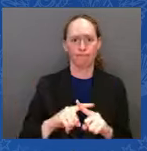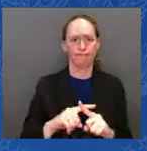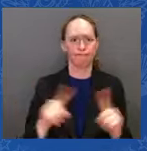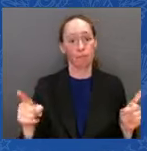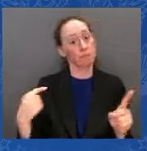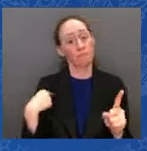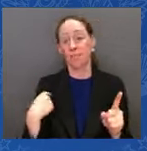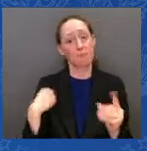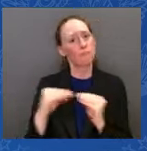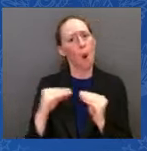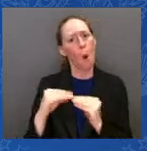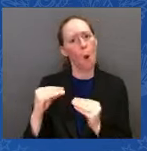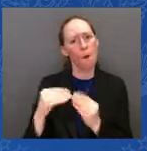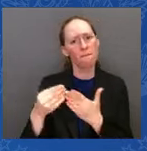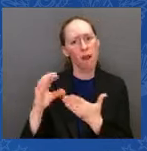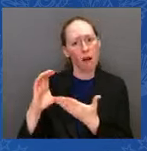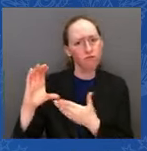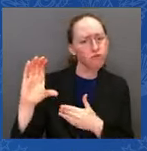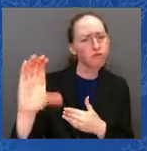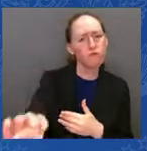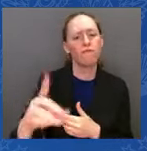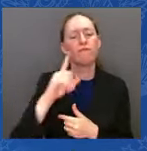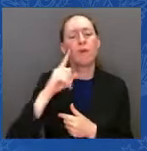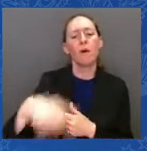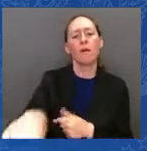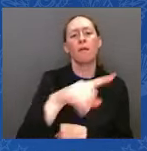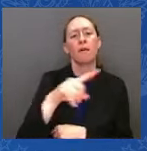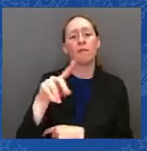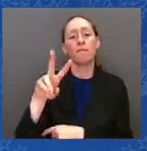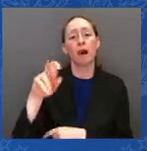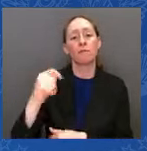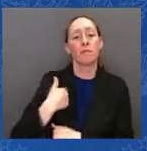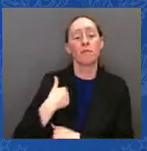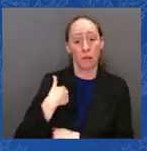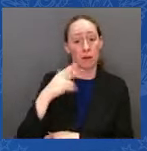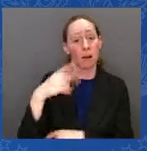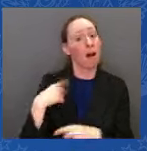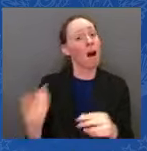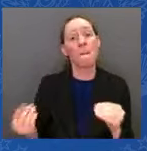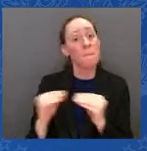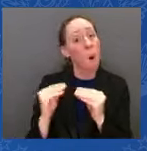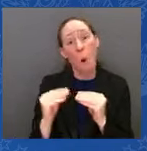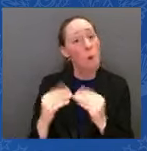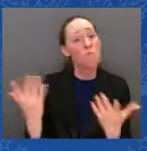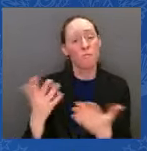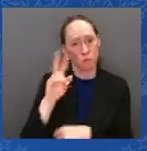the Veterans Administration by $22 billion. And the reason I did it,